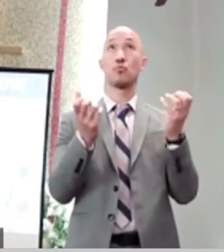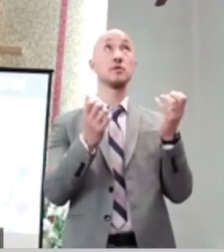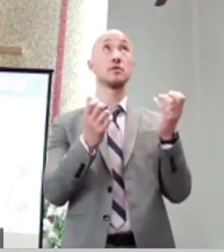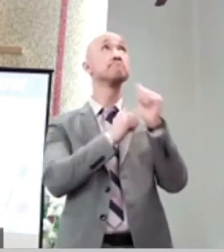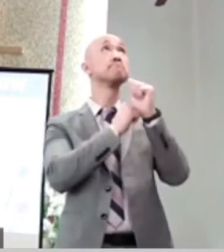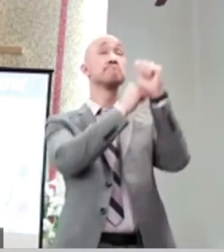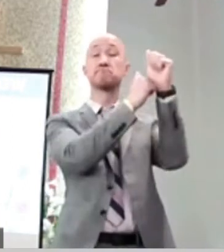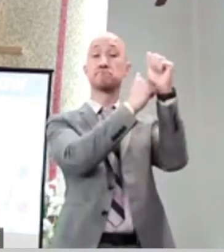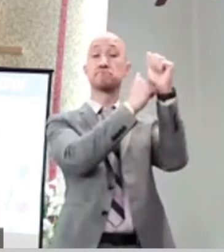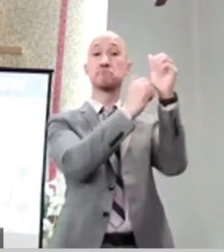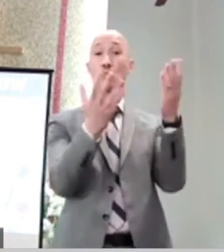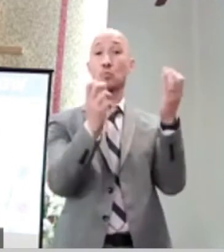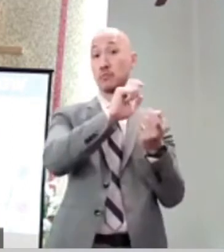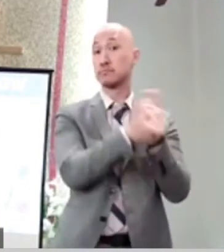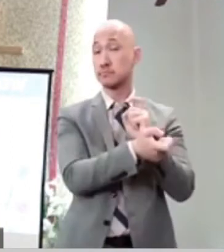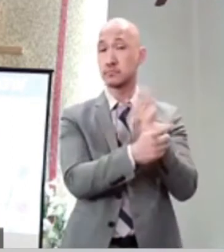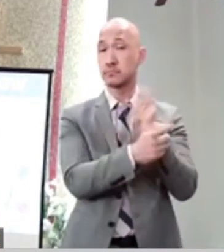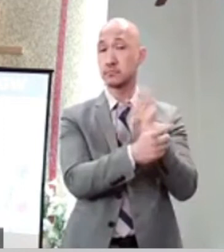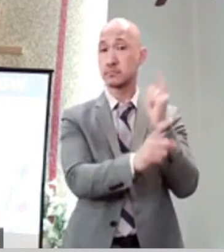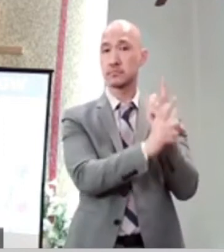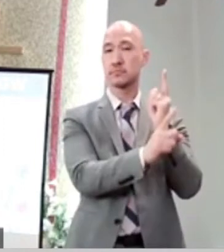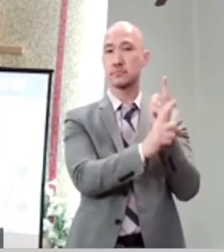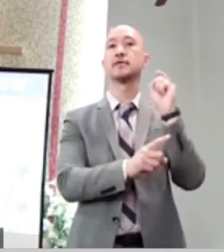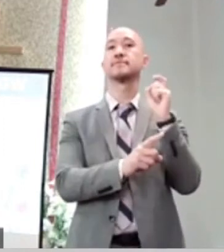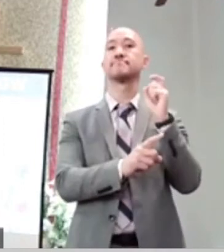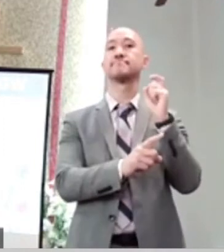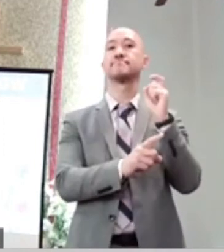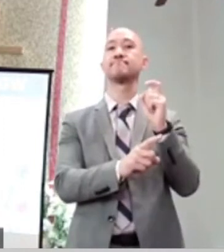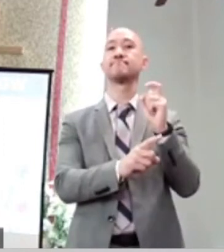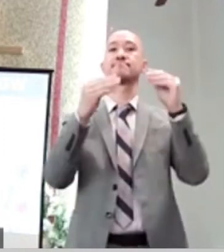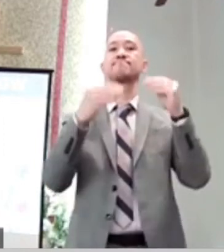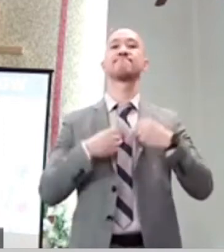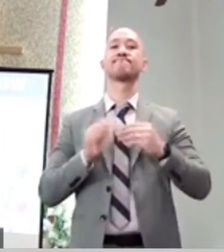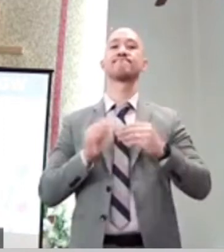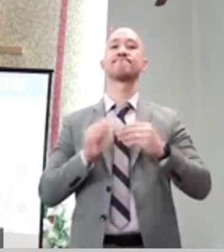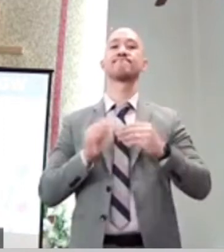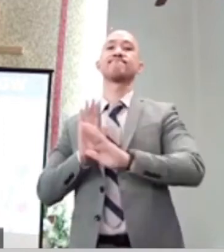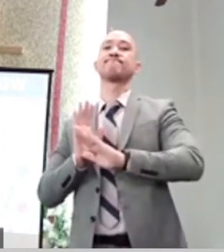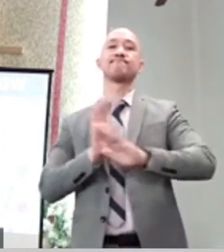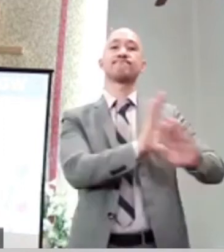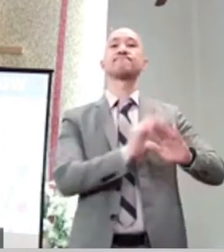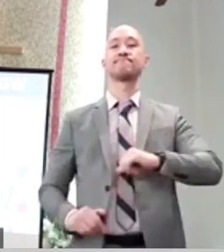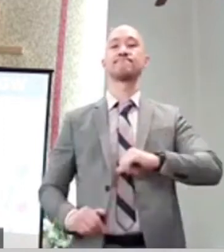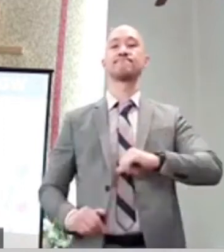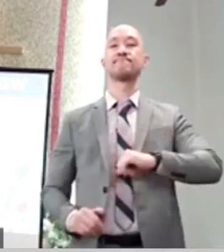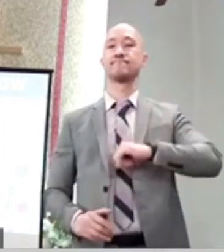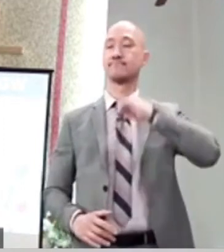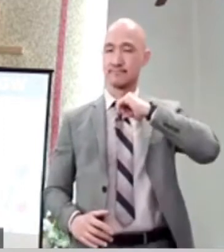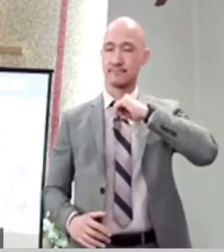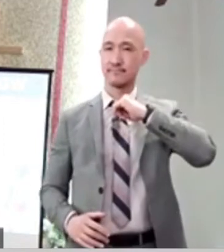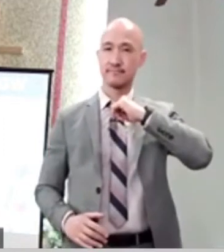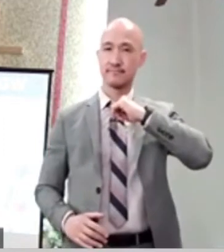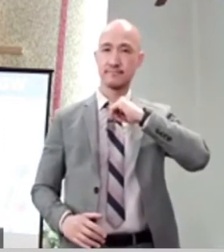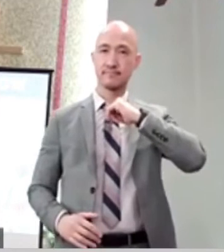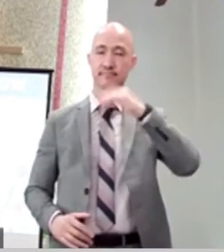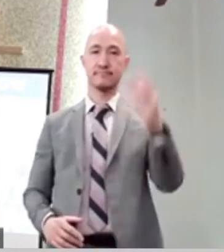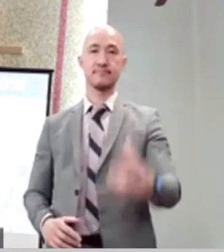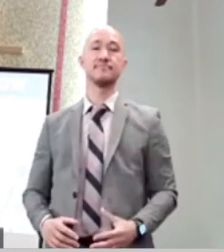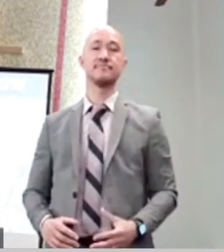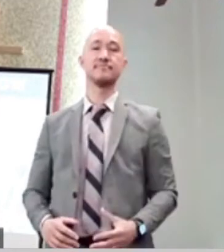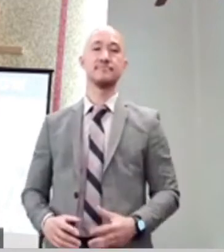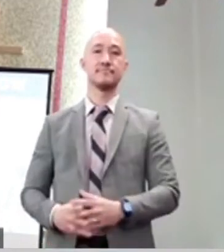themselves to accept God's perspective and abandon their own. That's really the challenge we all face before the cross